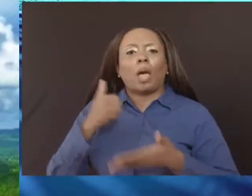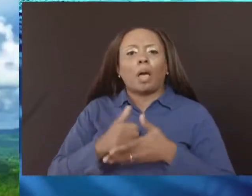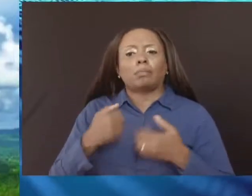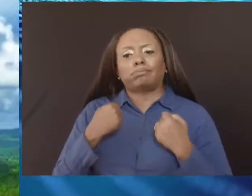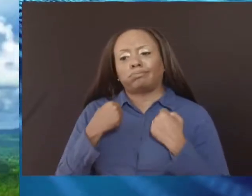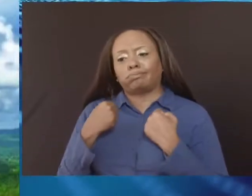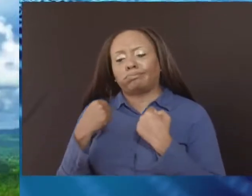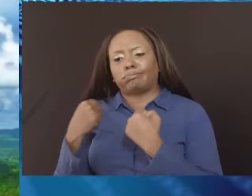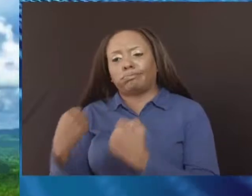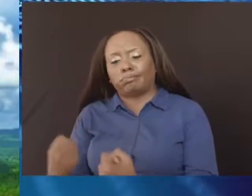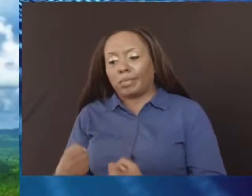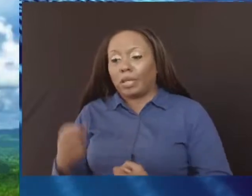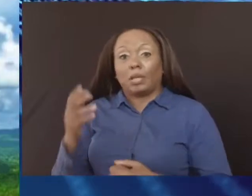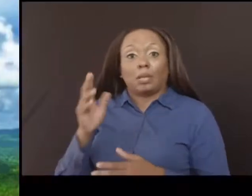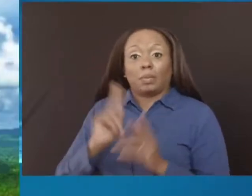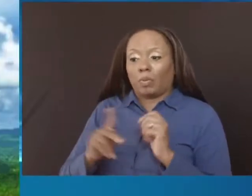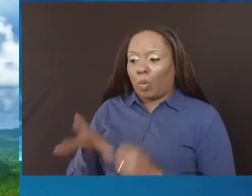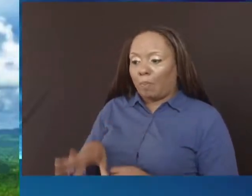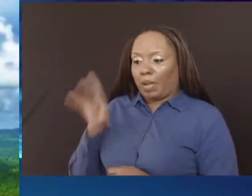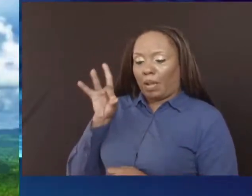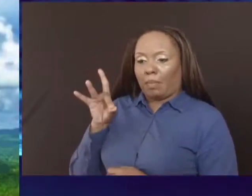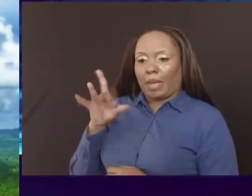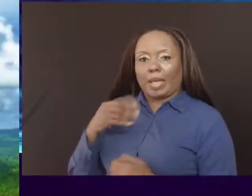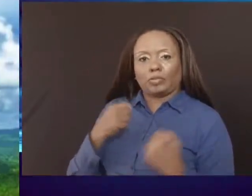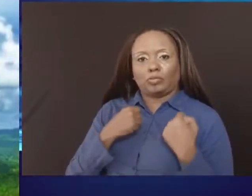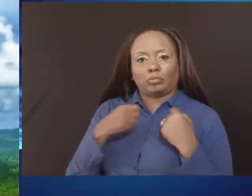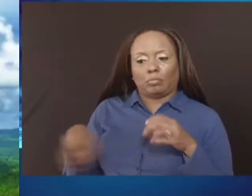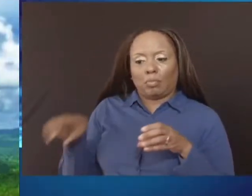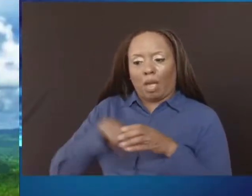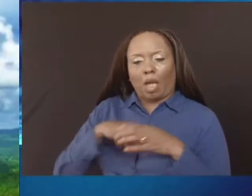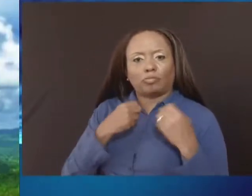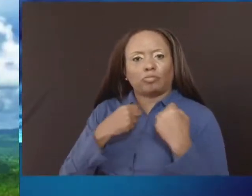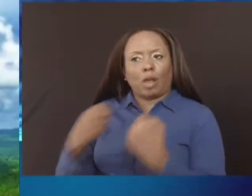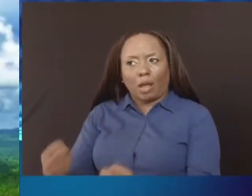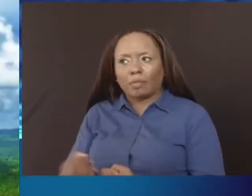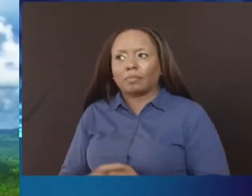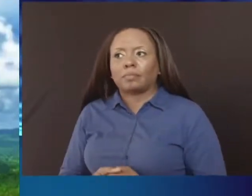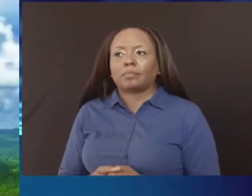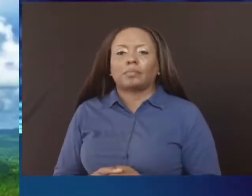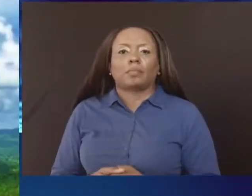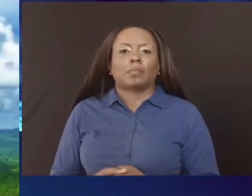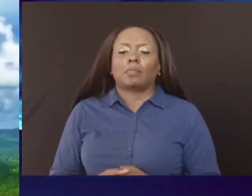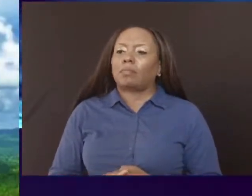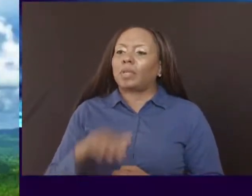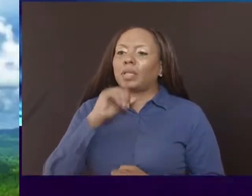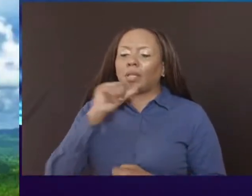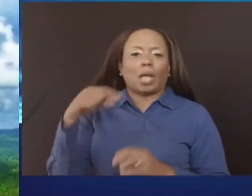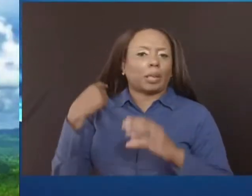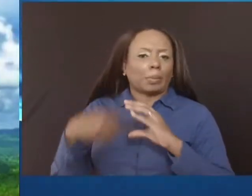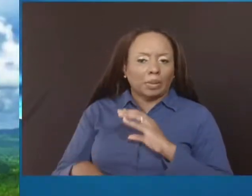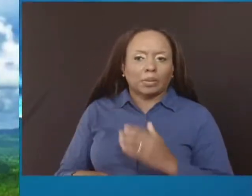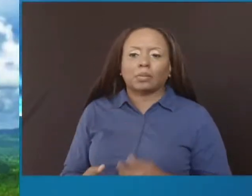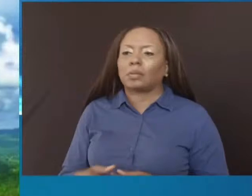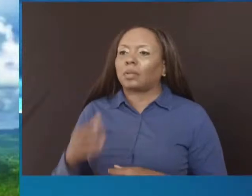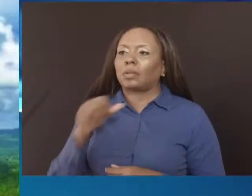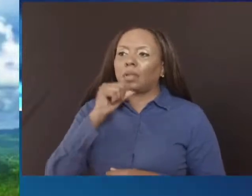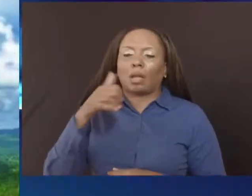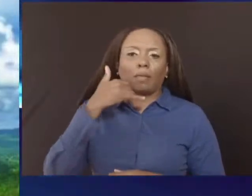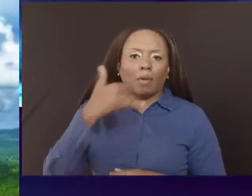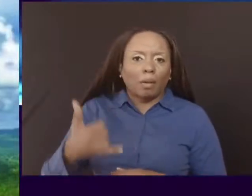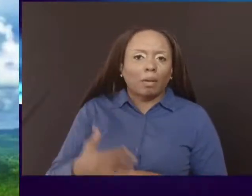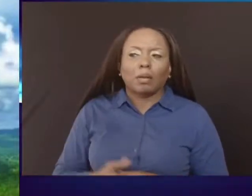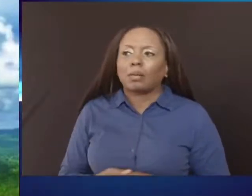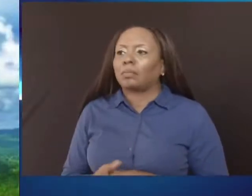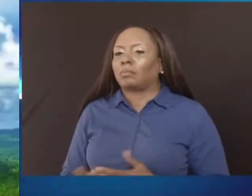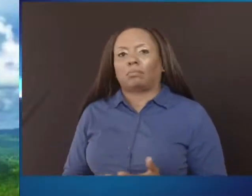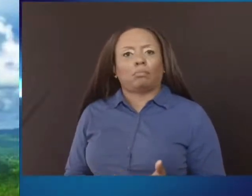transport persons. So essentially, as soon as a person is triaged, it's not an email that is sent, it's not a phone call that is sent,